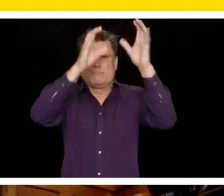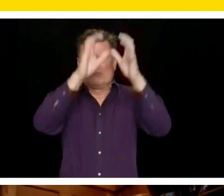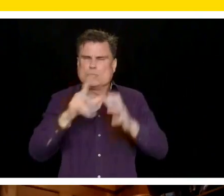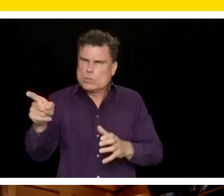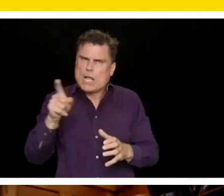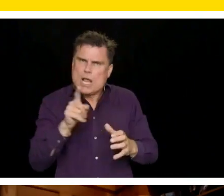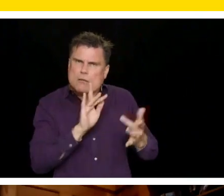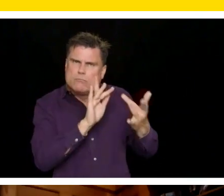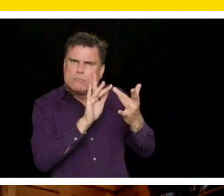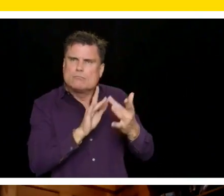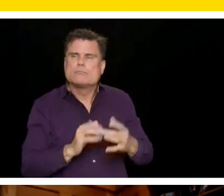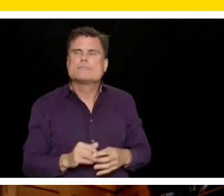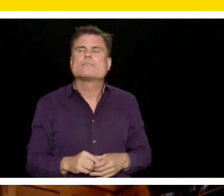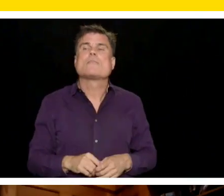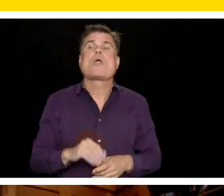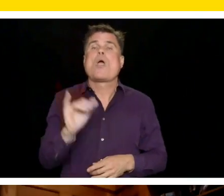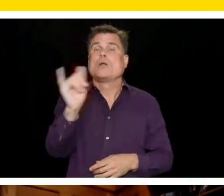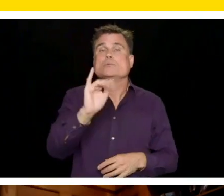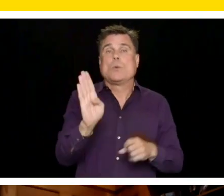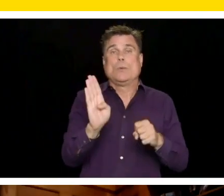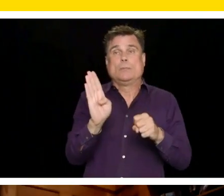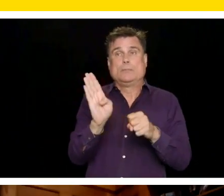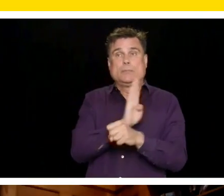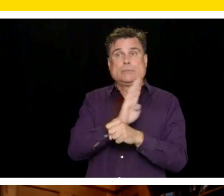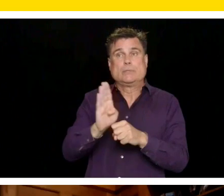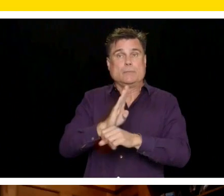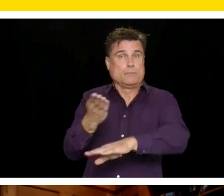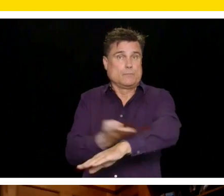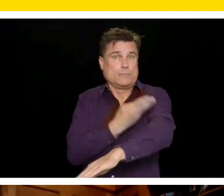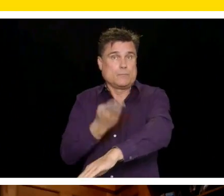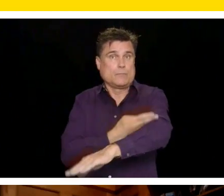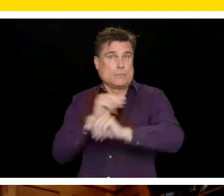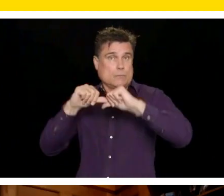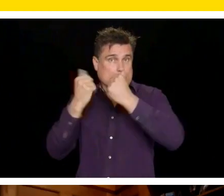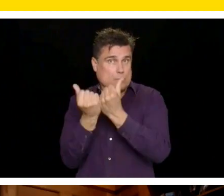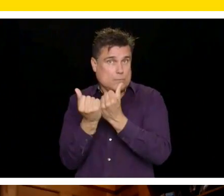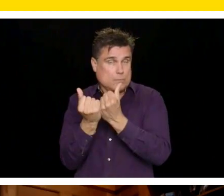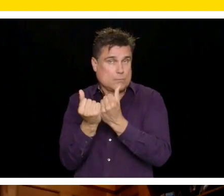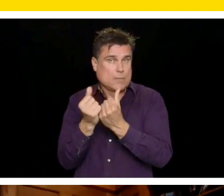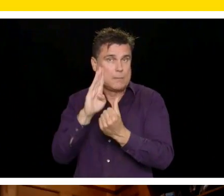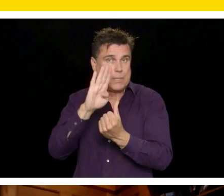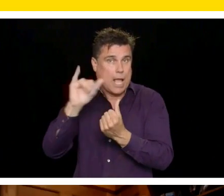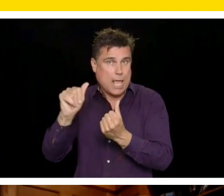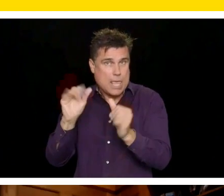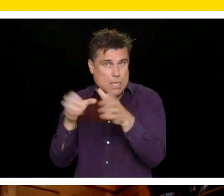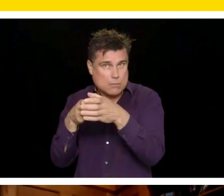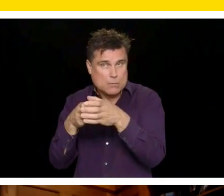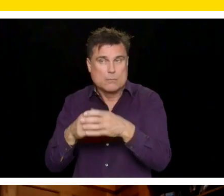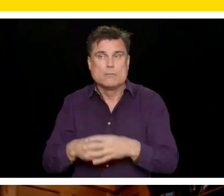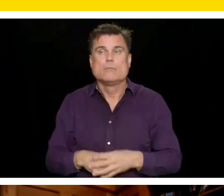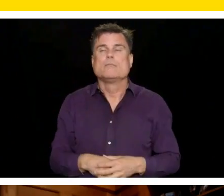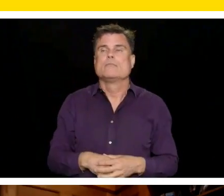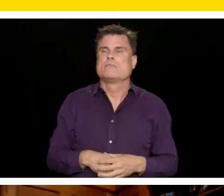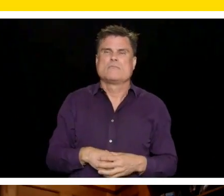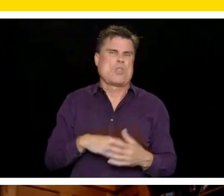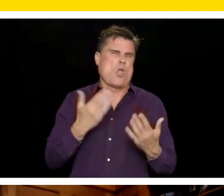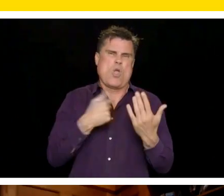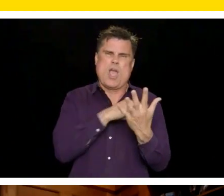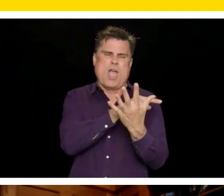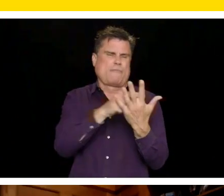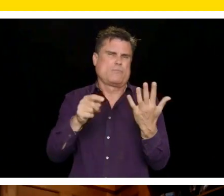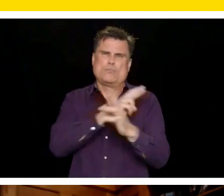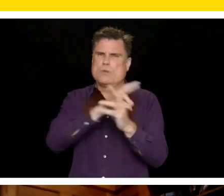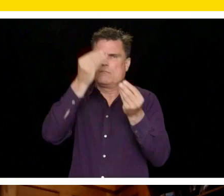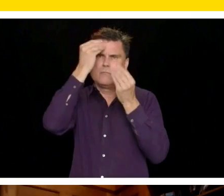me. All of these organizations have information that would be able to help you. But I am going to direct you to Small